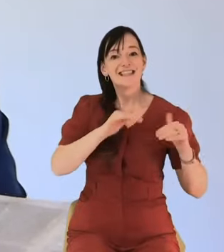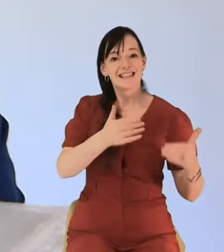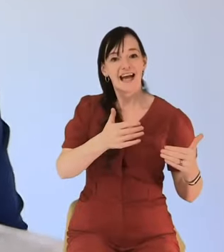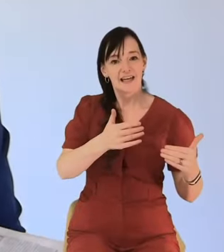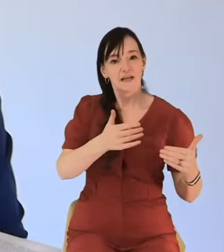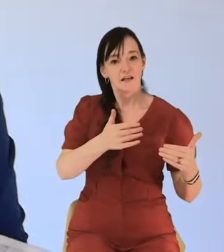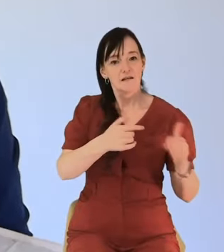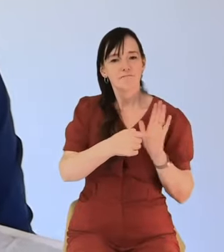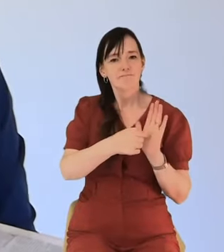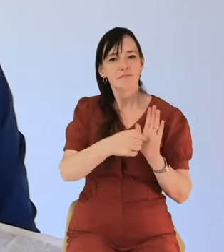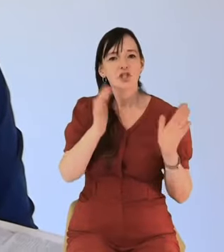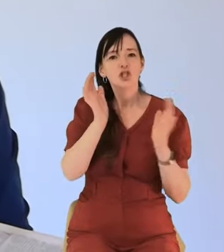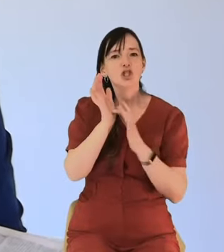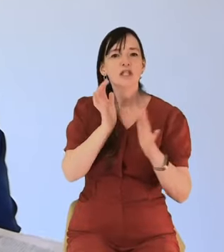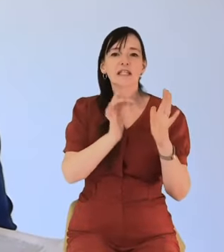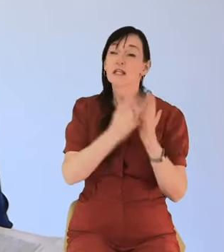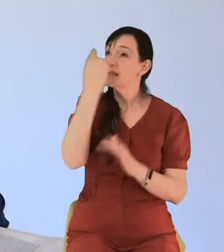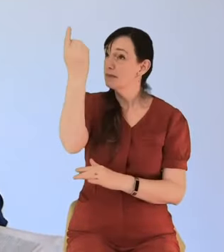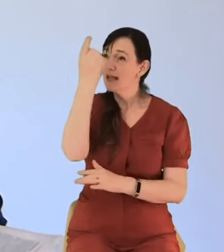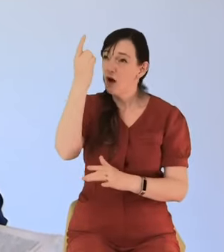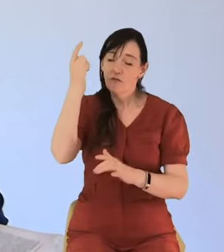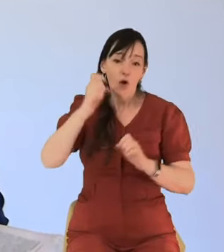being glorified in his people.